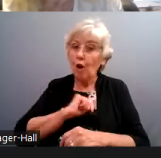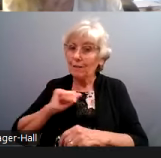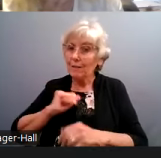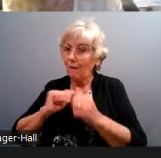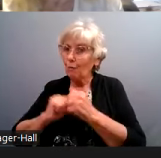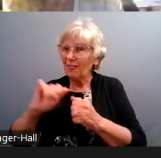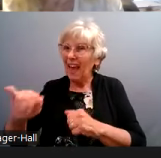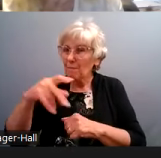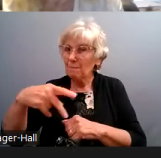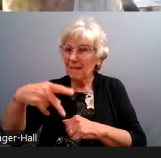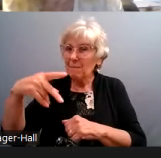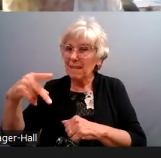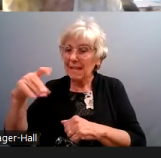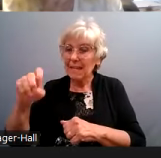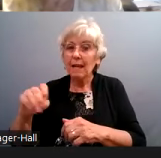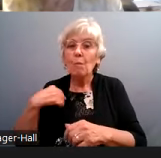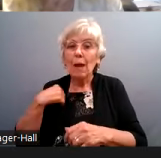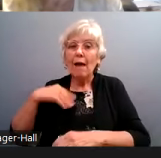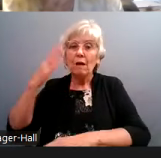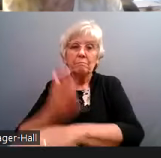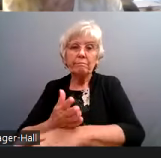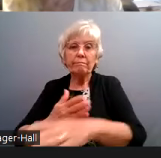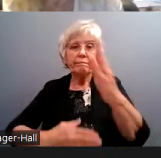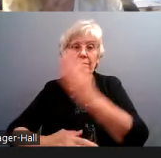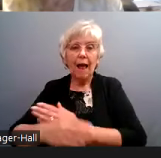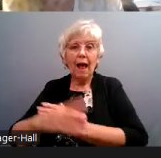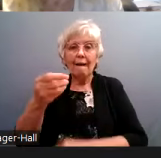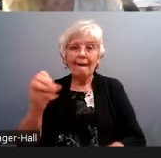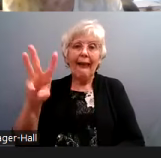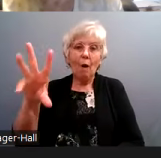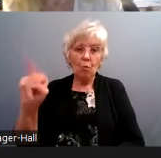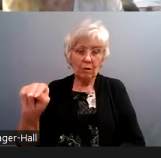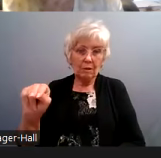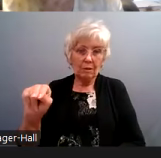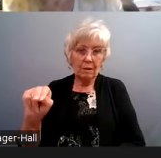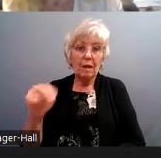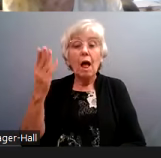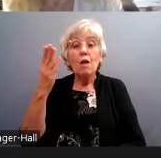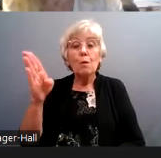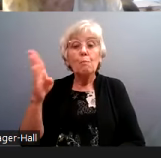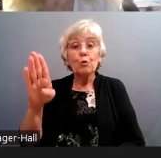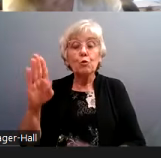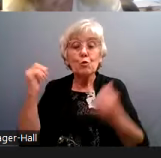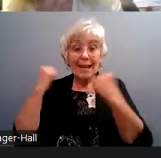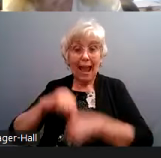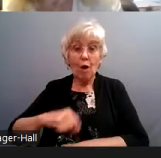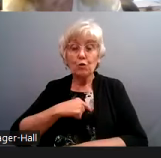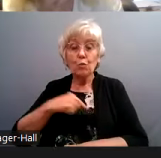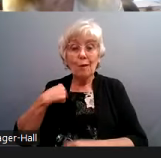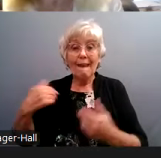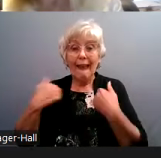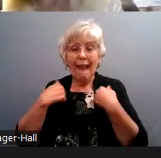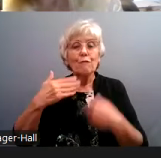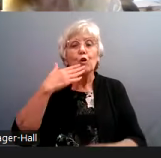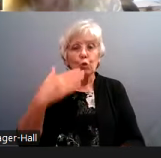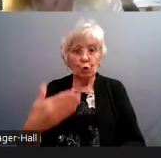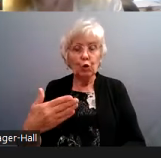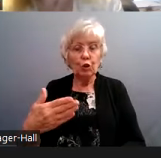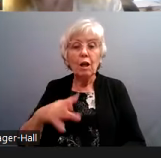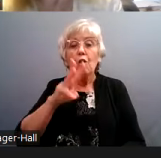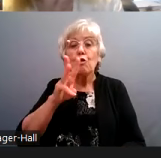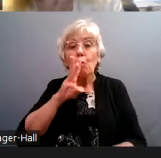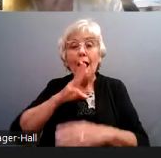this is where we have long sleeve gowns. So we're gonna get, the blue ones that we have are good. They're waterproof,